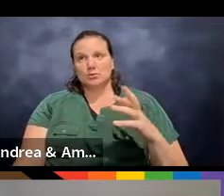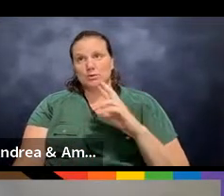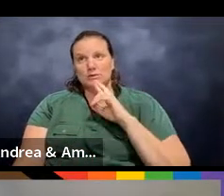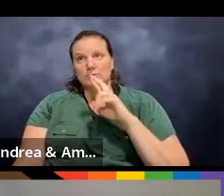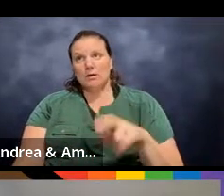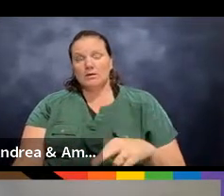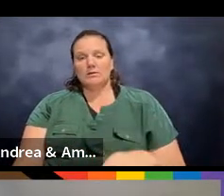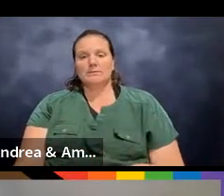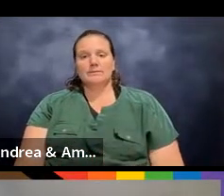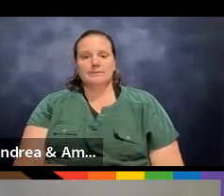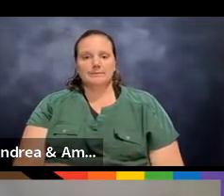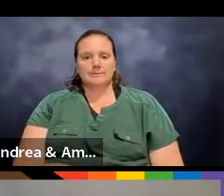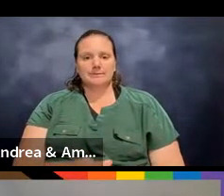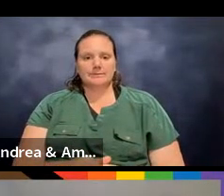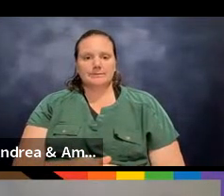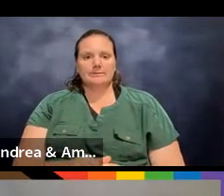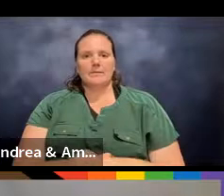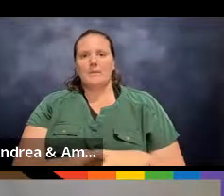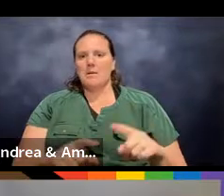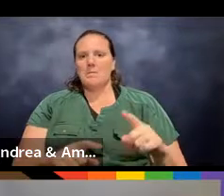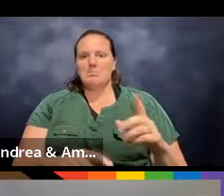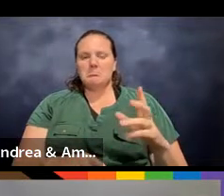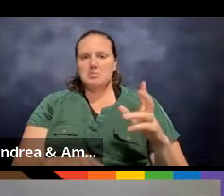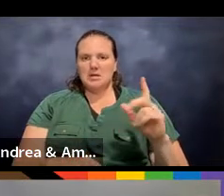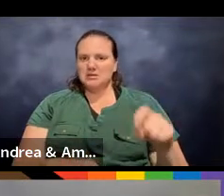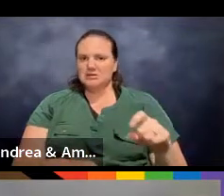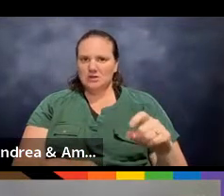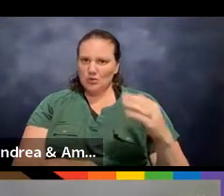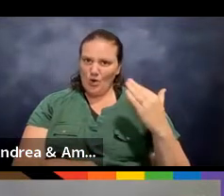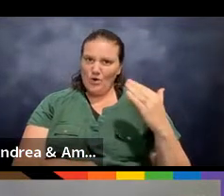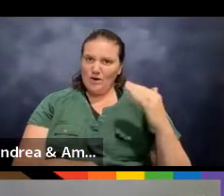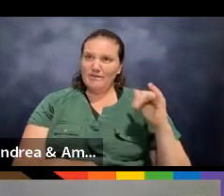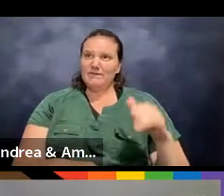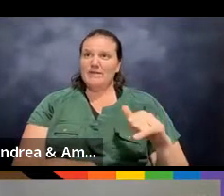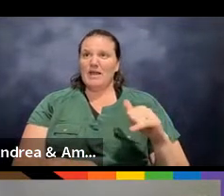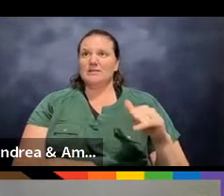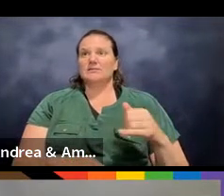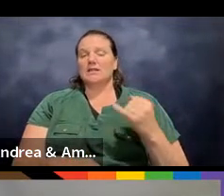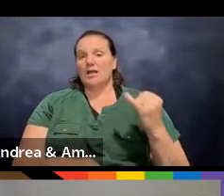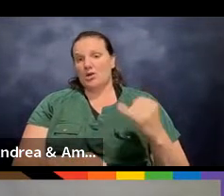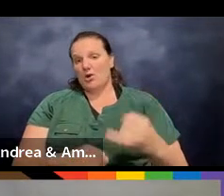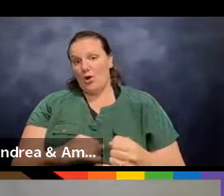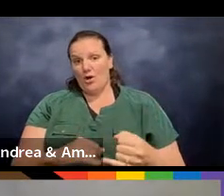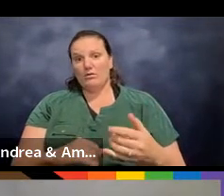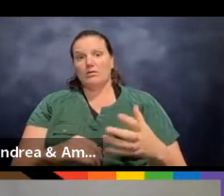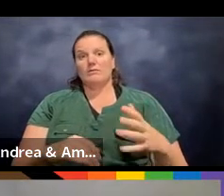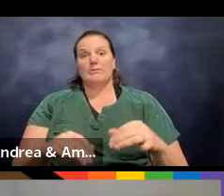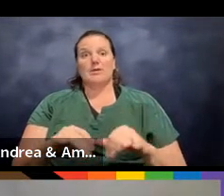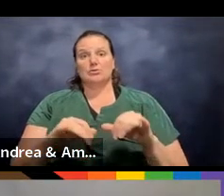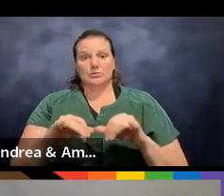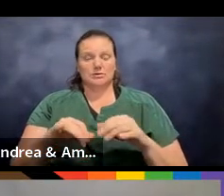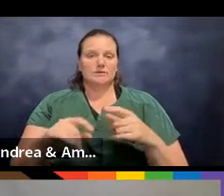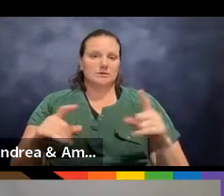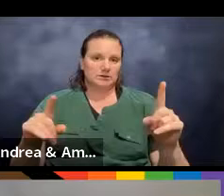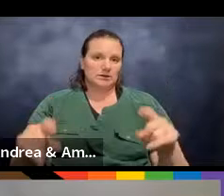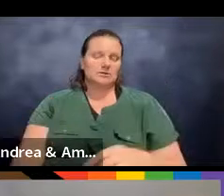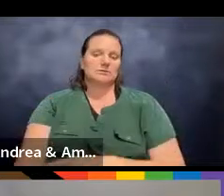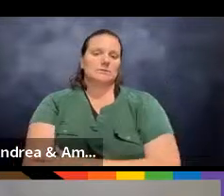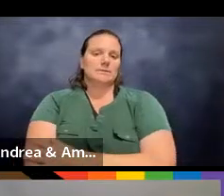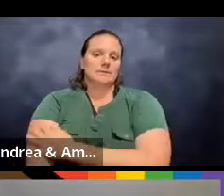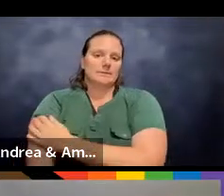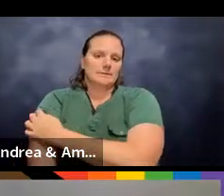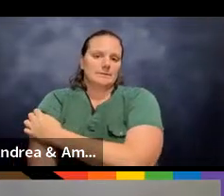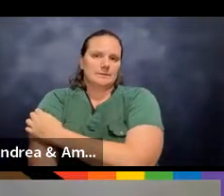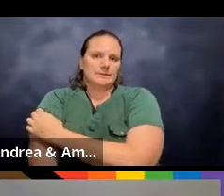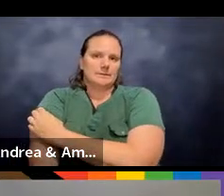responded, but I don't necessarily know if that is the end all and be all of measurements of success.